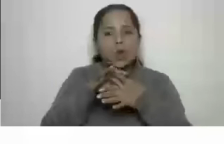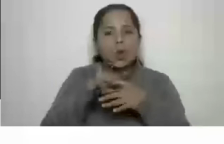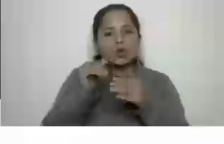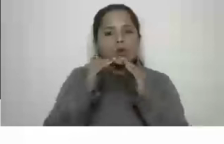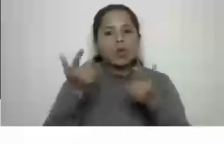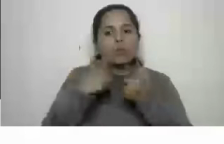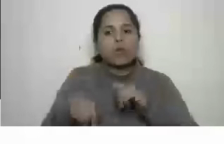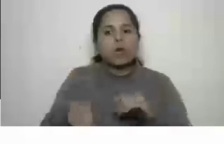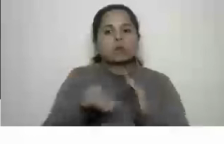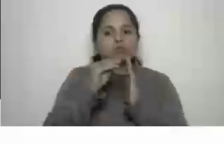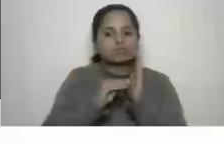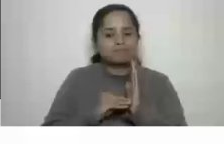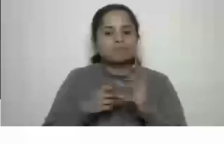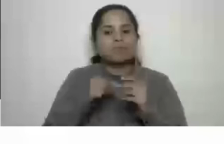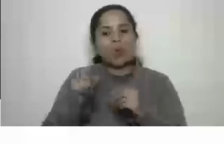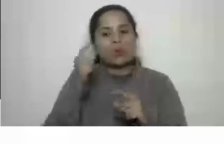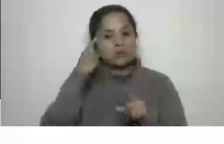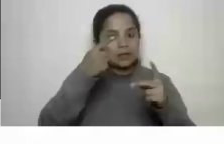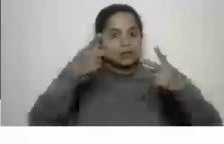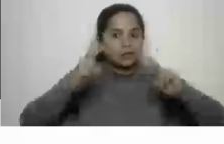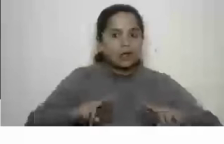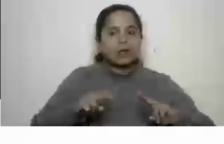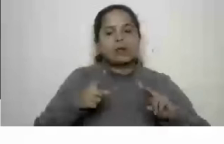before producing it in the target language.